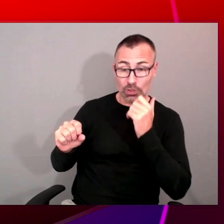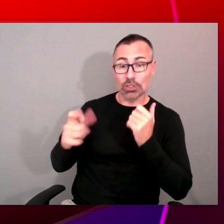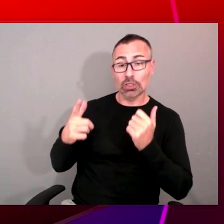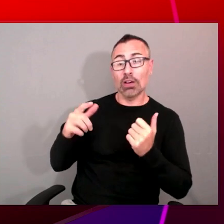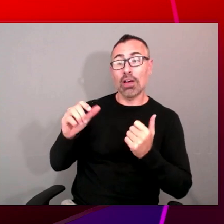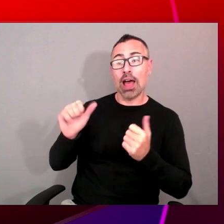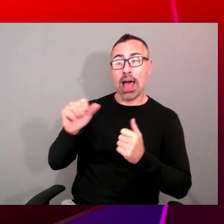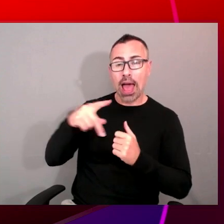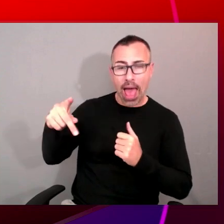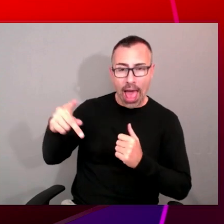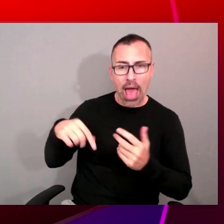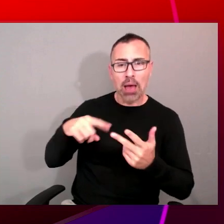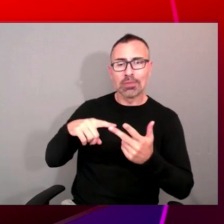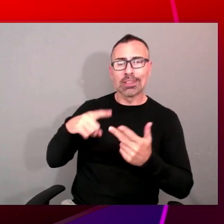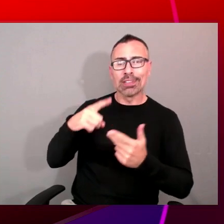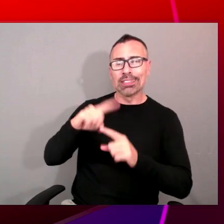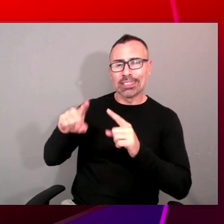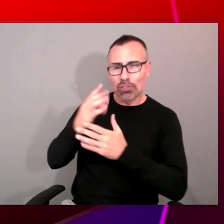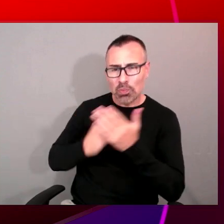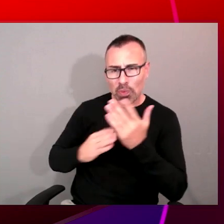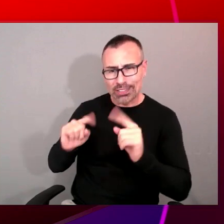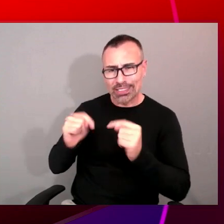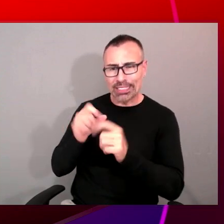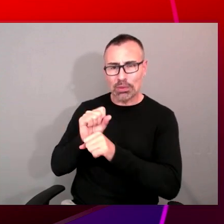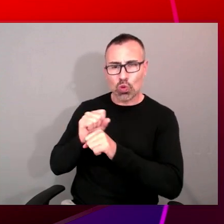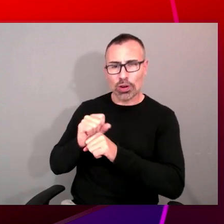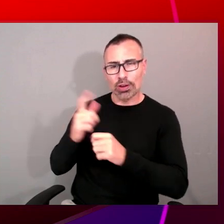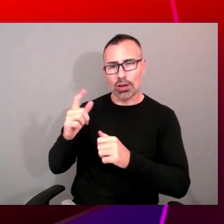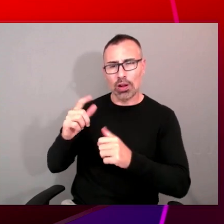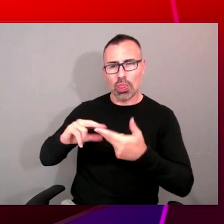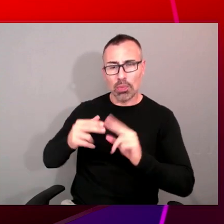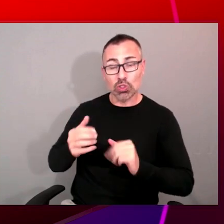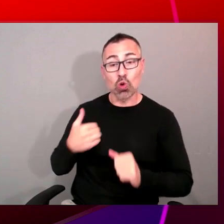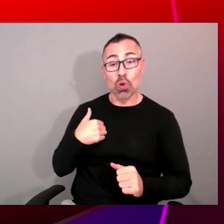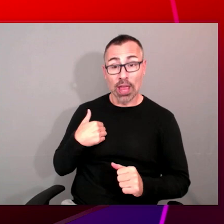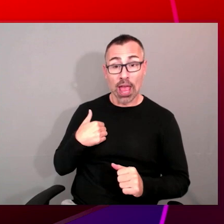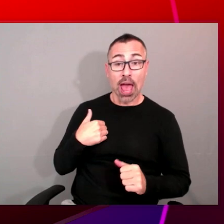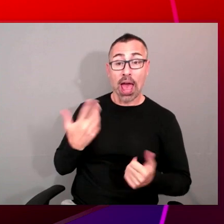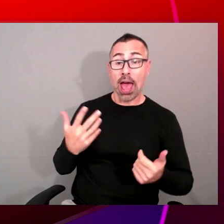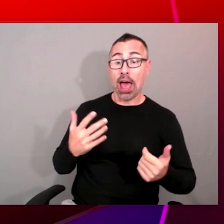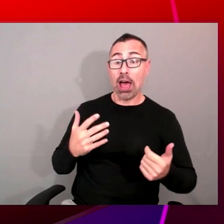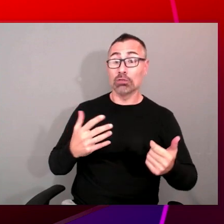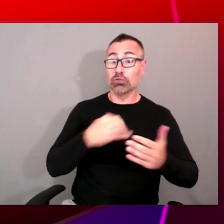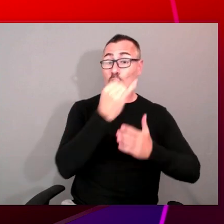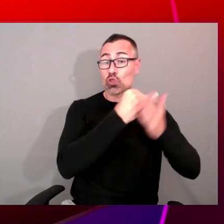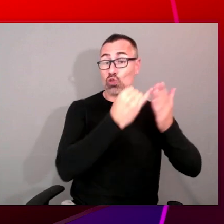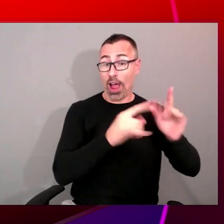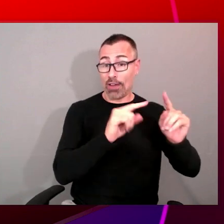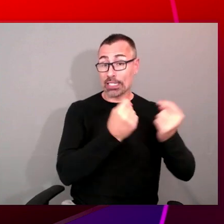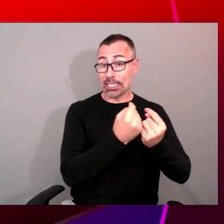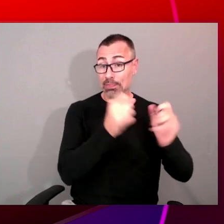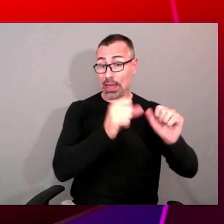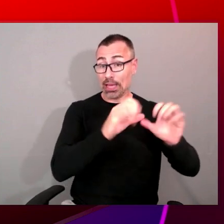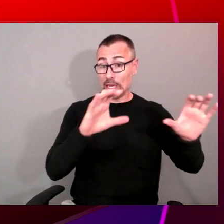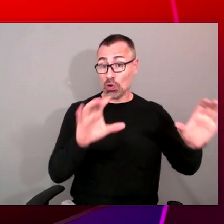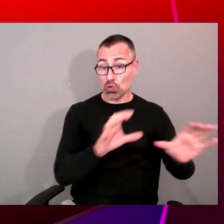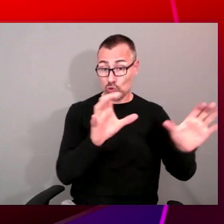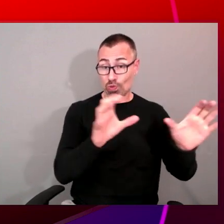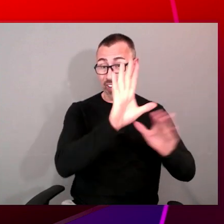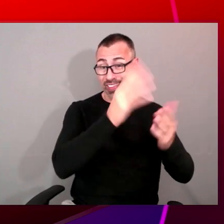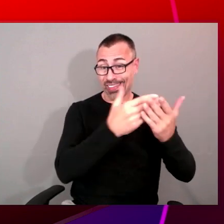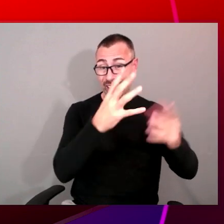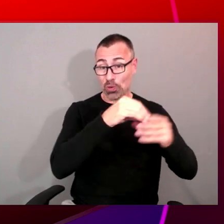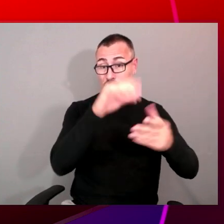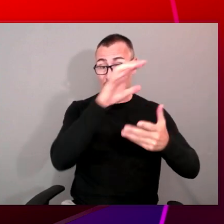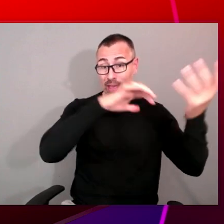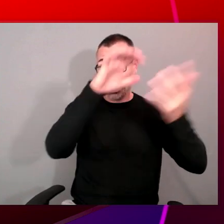of the same thing. Like, so we have an org specialty graphics team. They can do their thing in the cloud, and then we have the horses, we have the real horse, and we